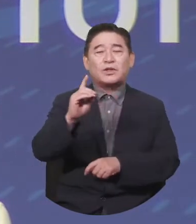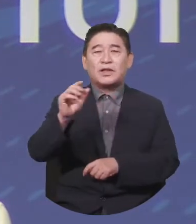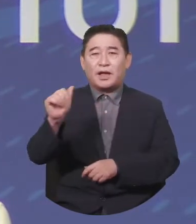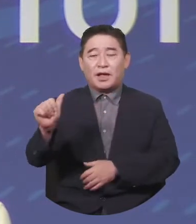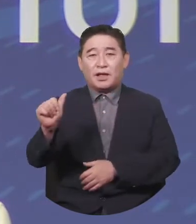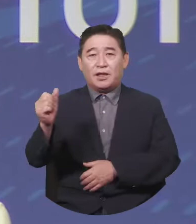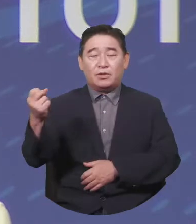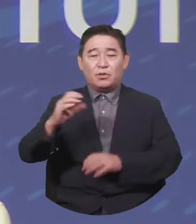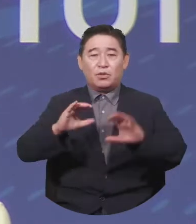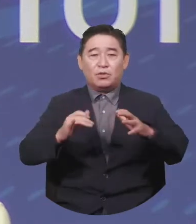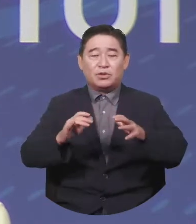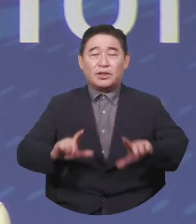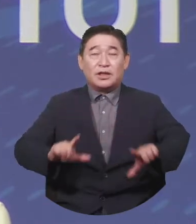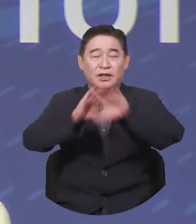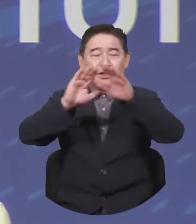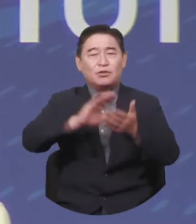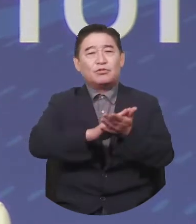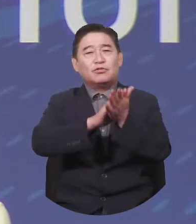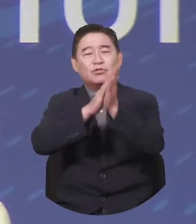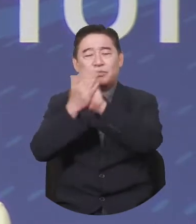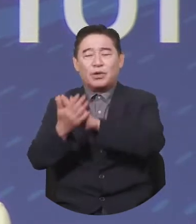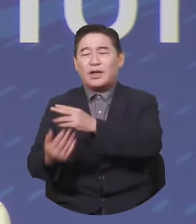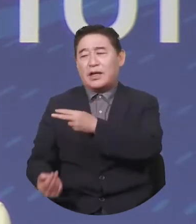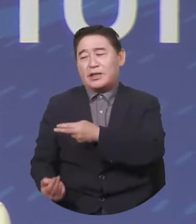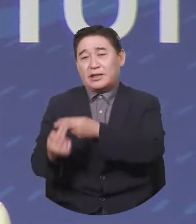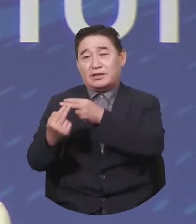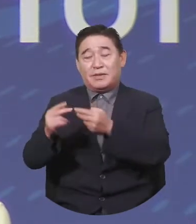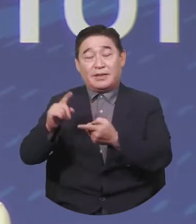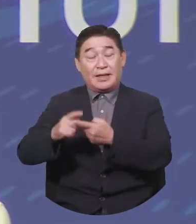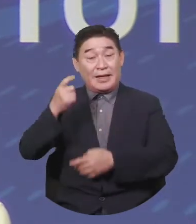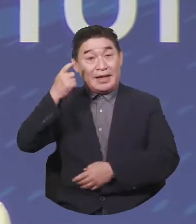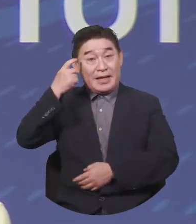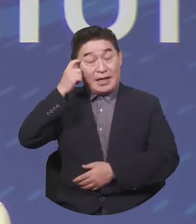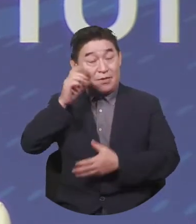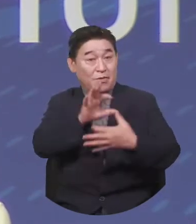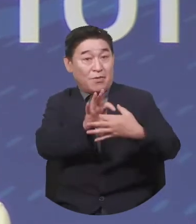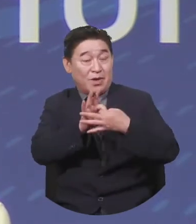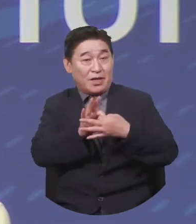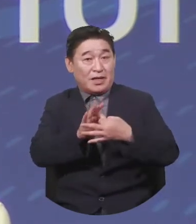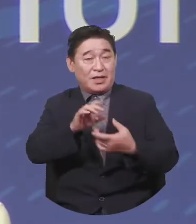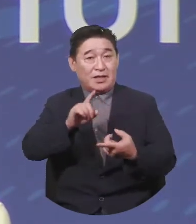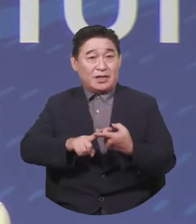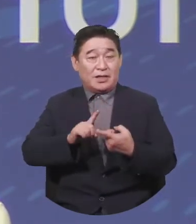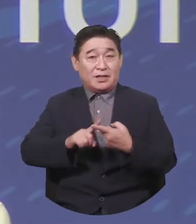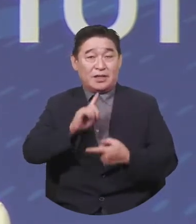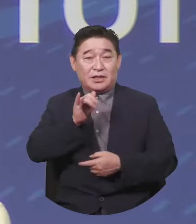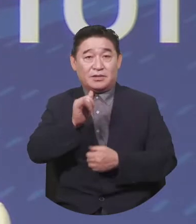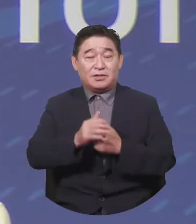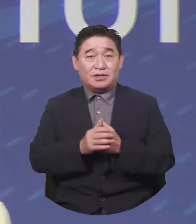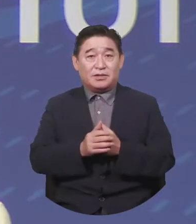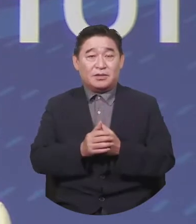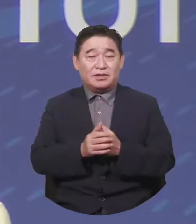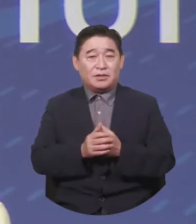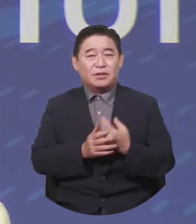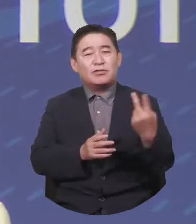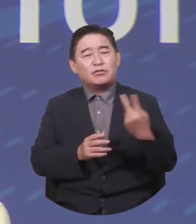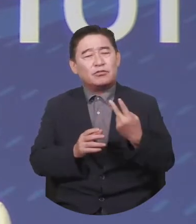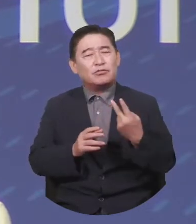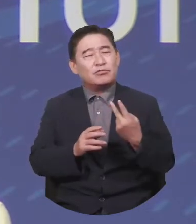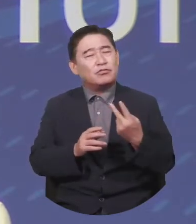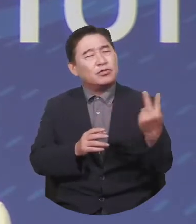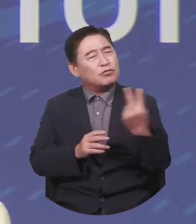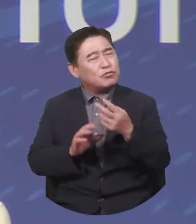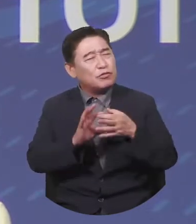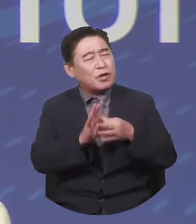change finance. So this is, I think, the hard issue in international community. So how we can